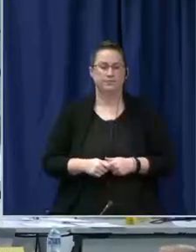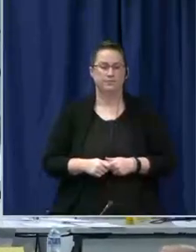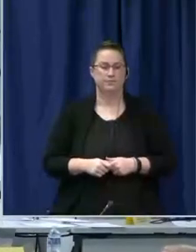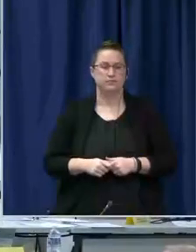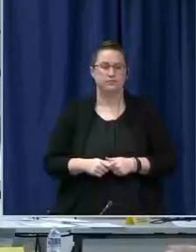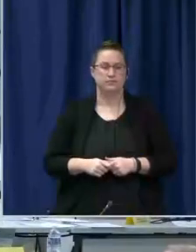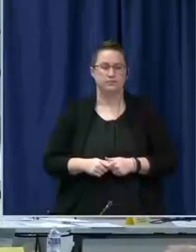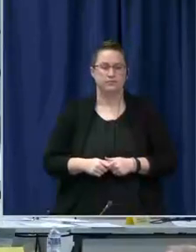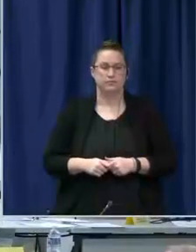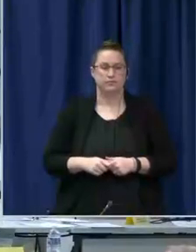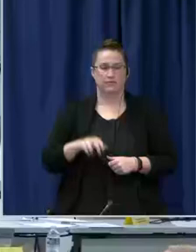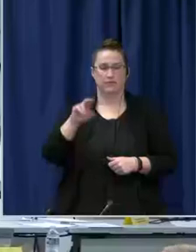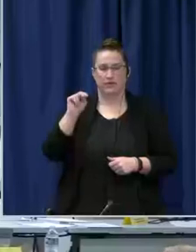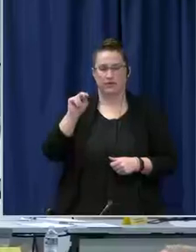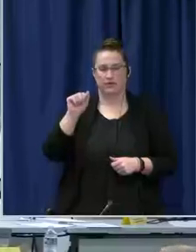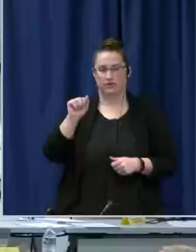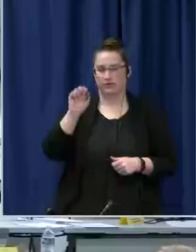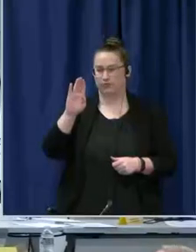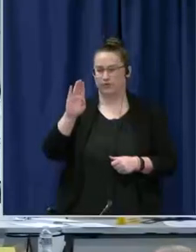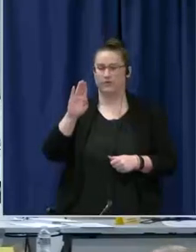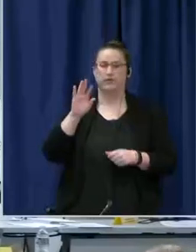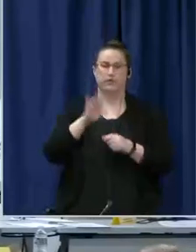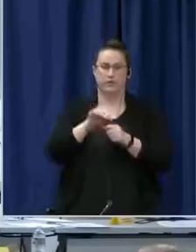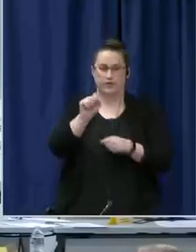National Association of Broadcasters votes yes.